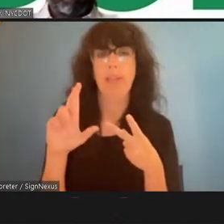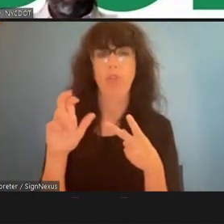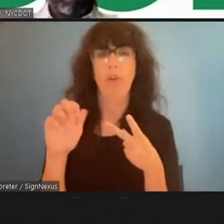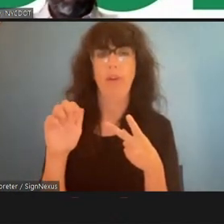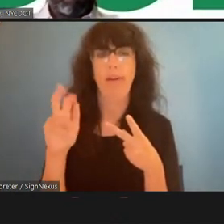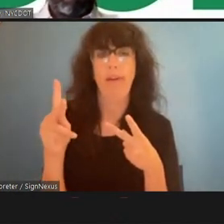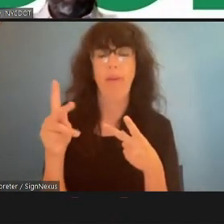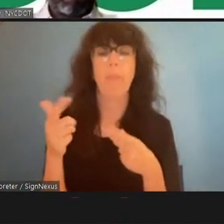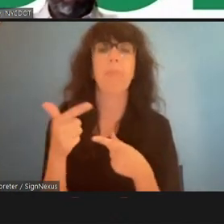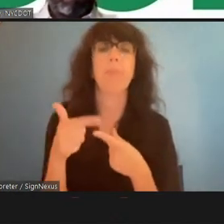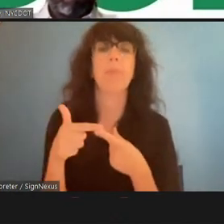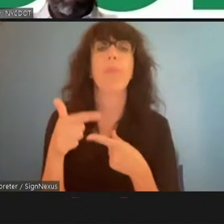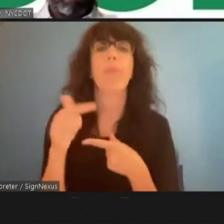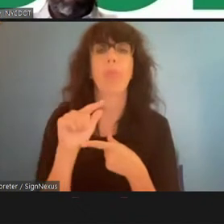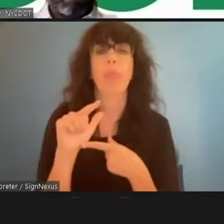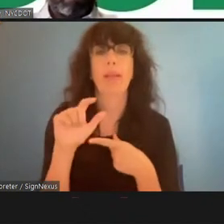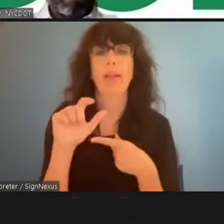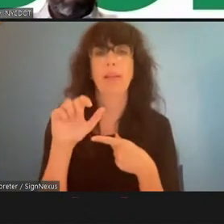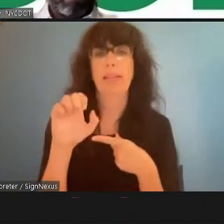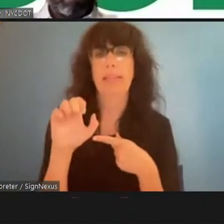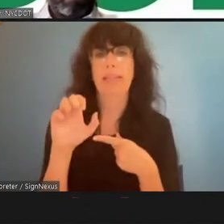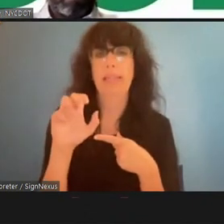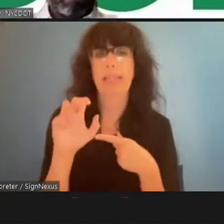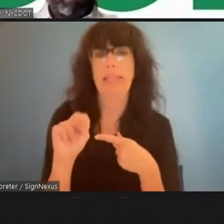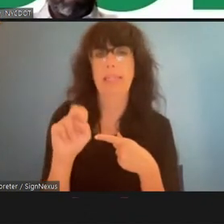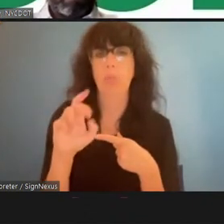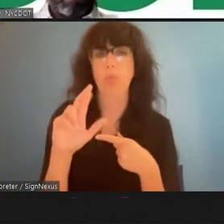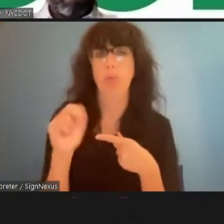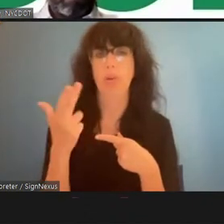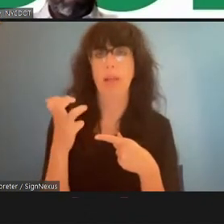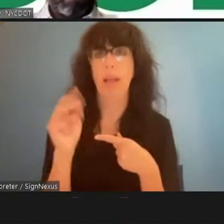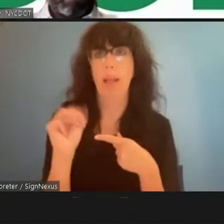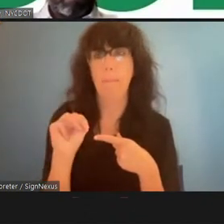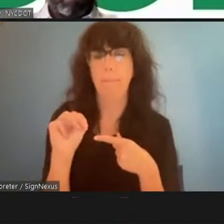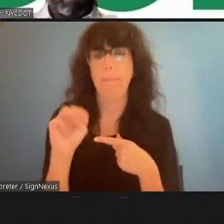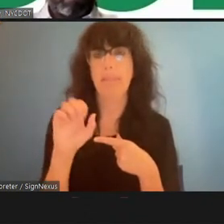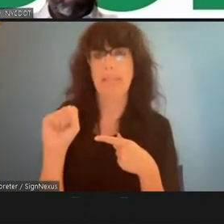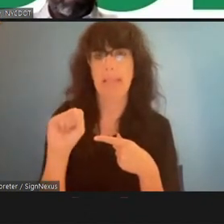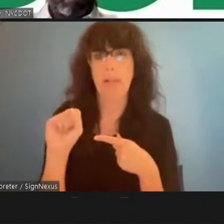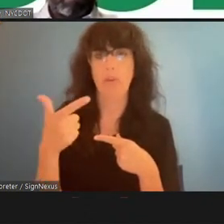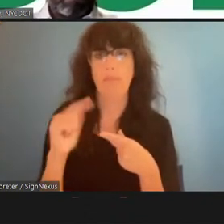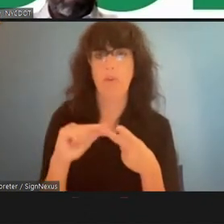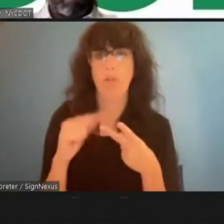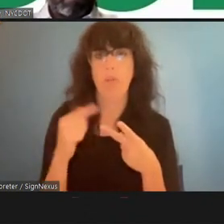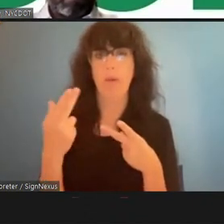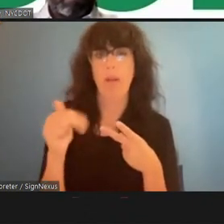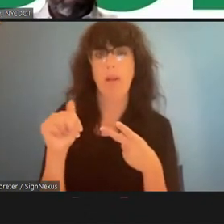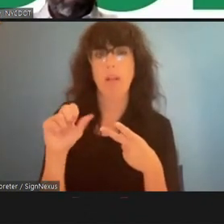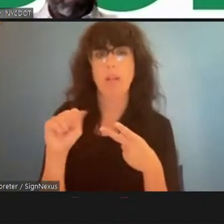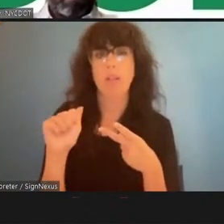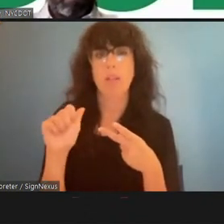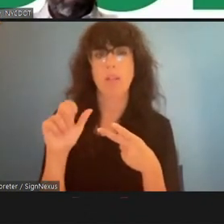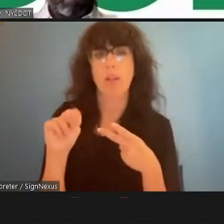our next speaker is ibrahim sedrak followed by hassan ali